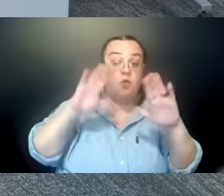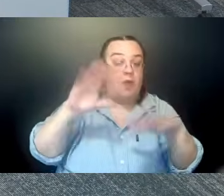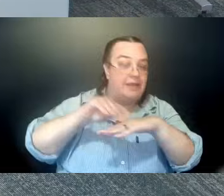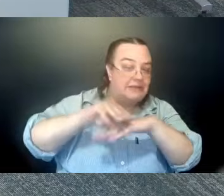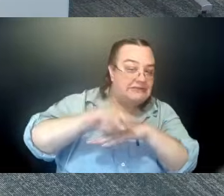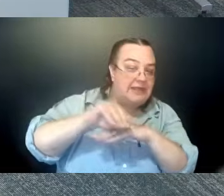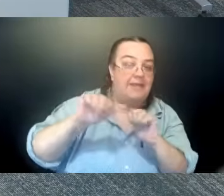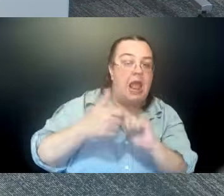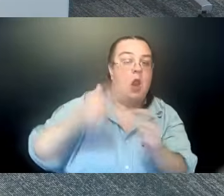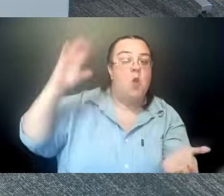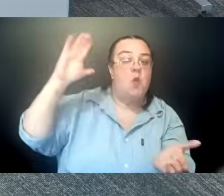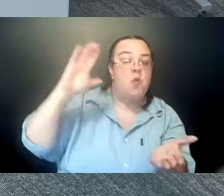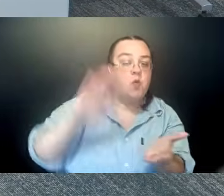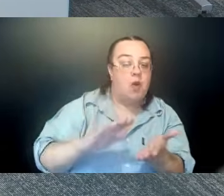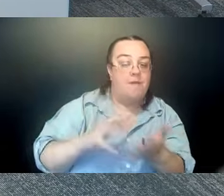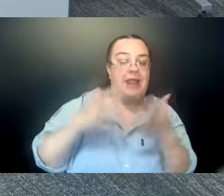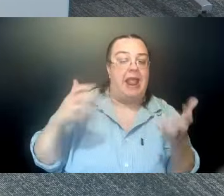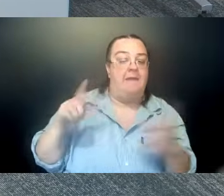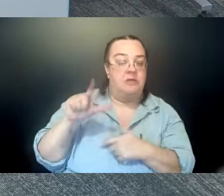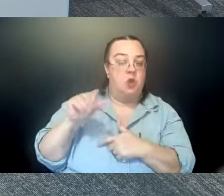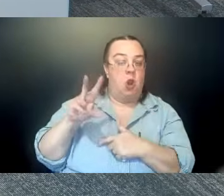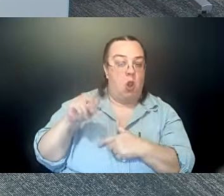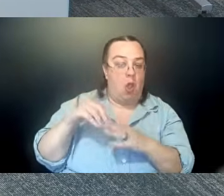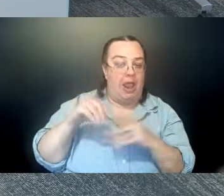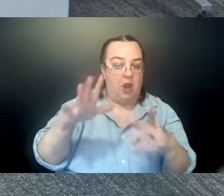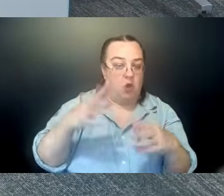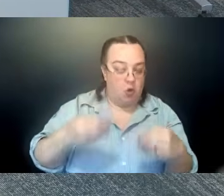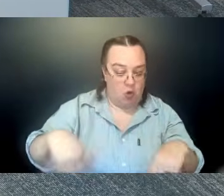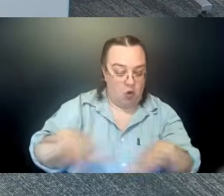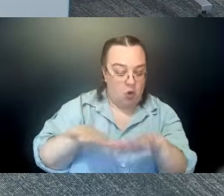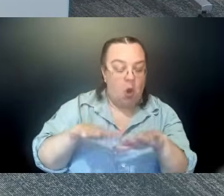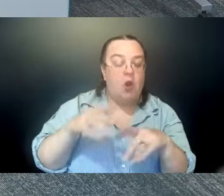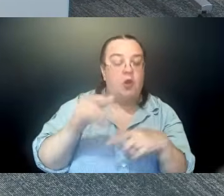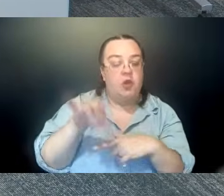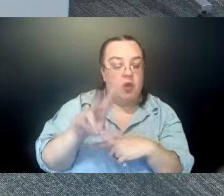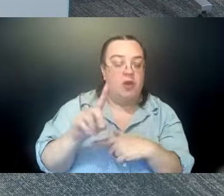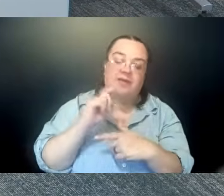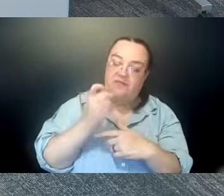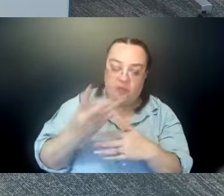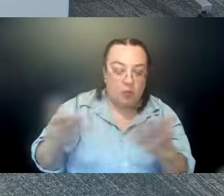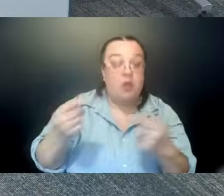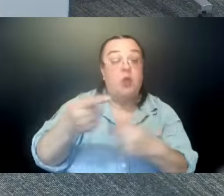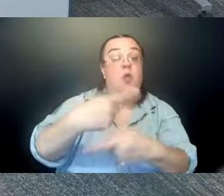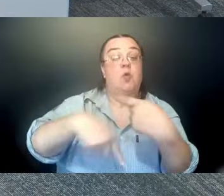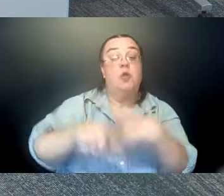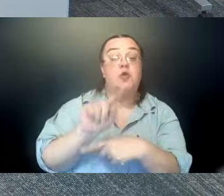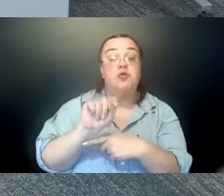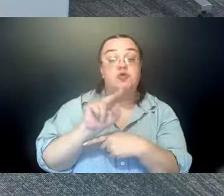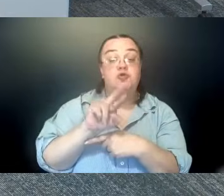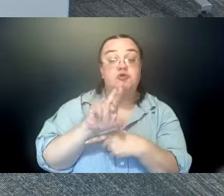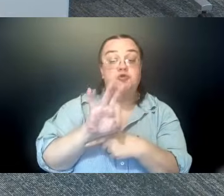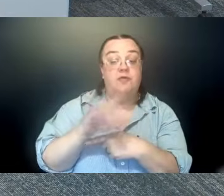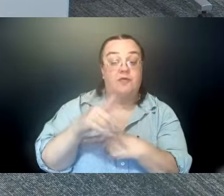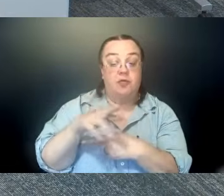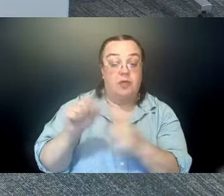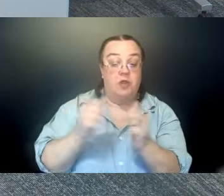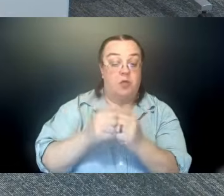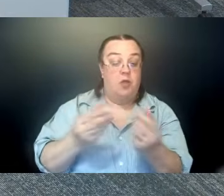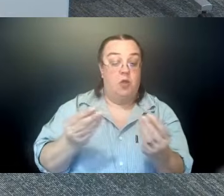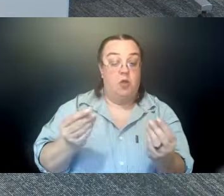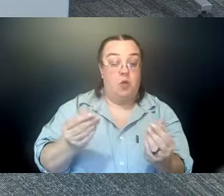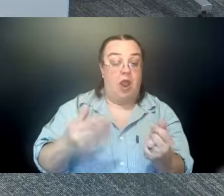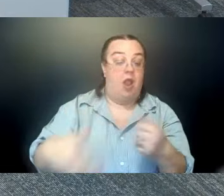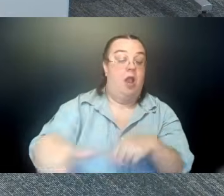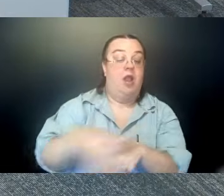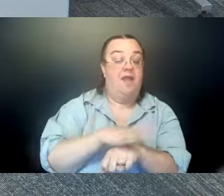the amount of lawn in your yard. Here are just a few. You can replace turf grass with ground covers and native grasses.